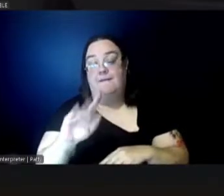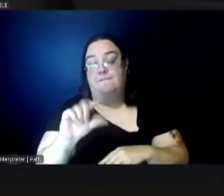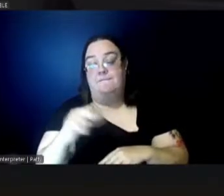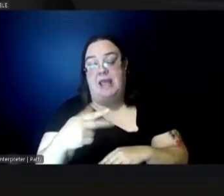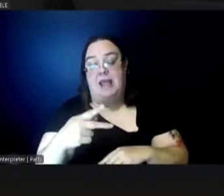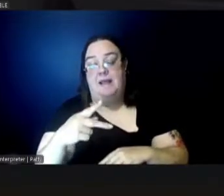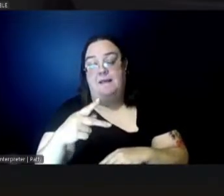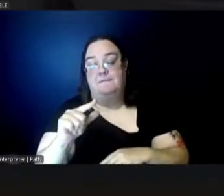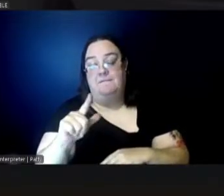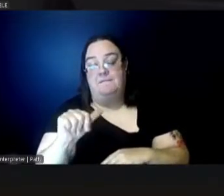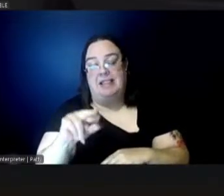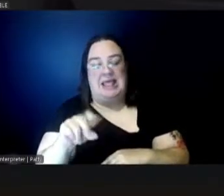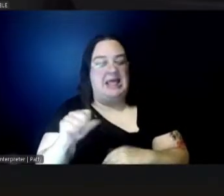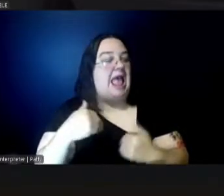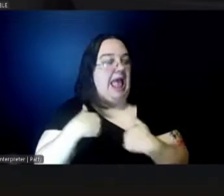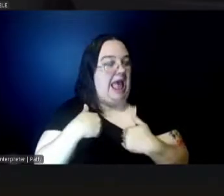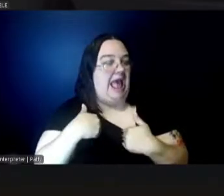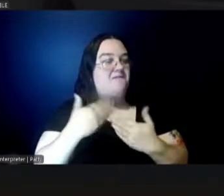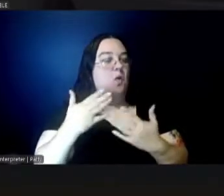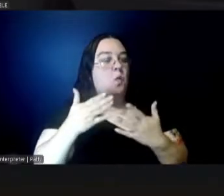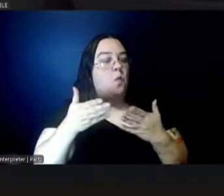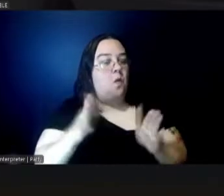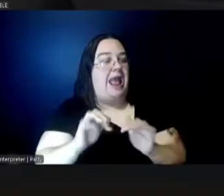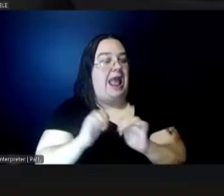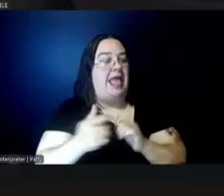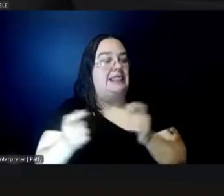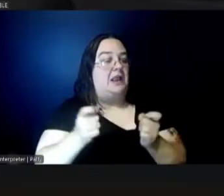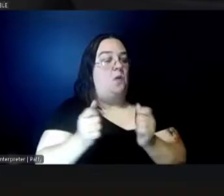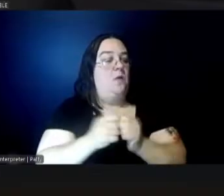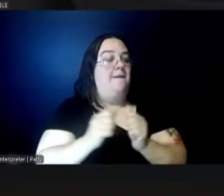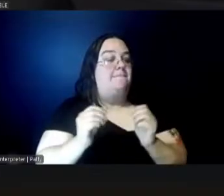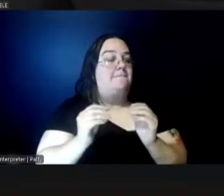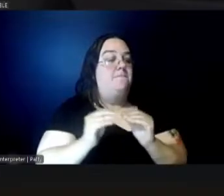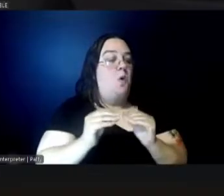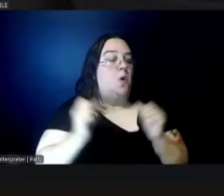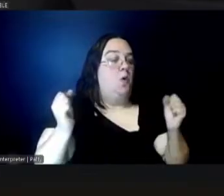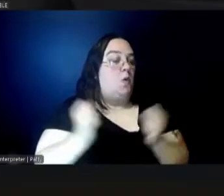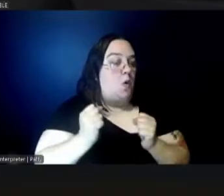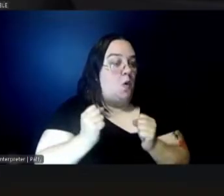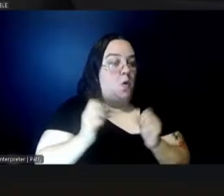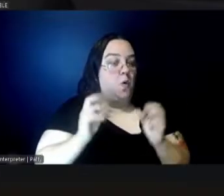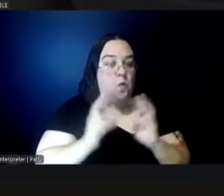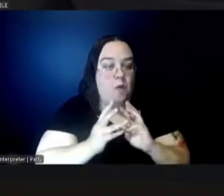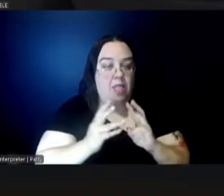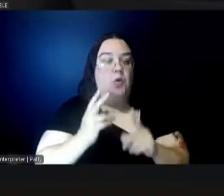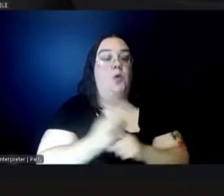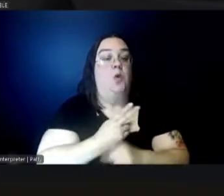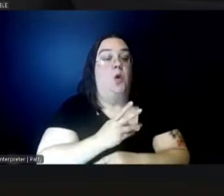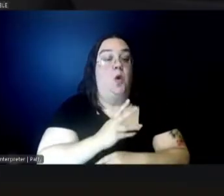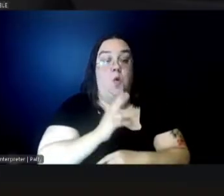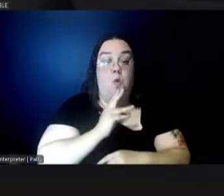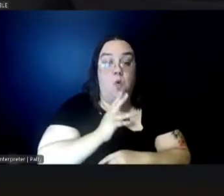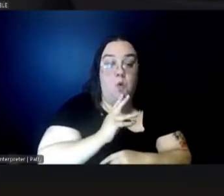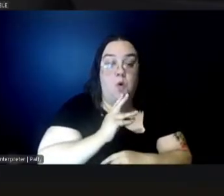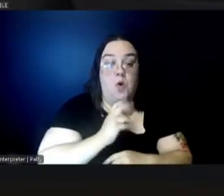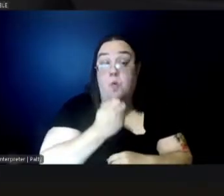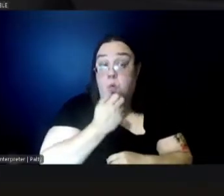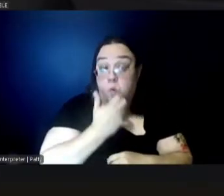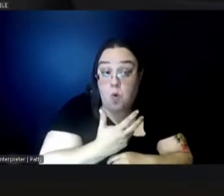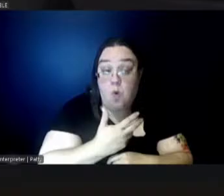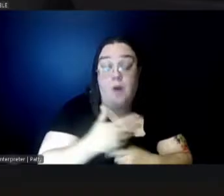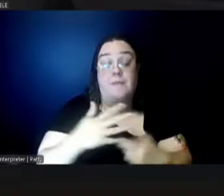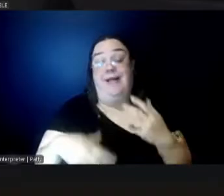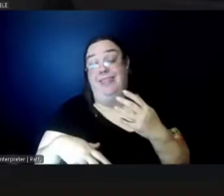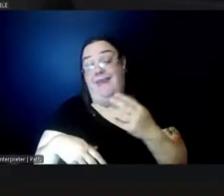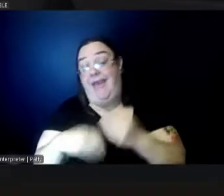dealing with cold weather, warm water, admixtures.